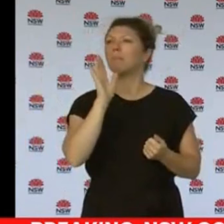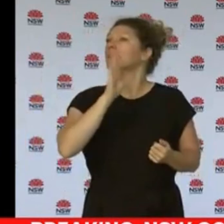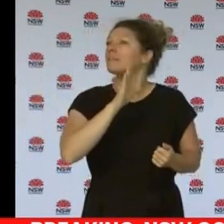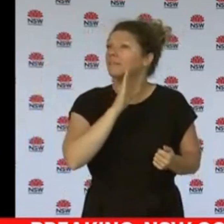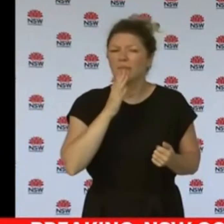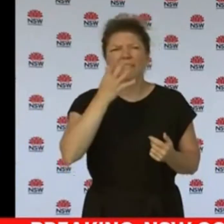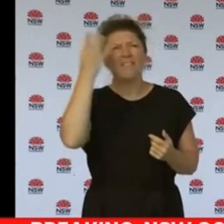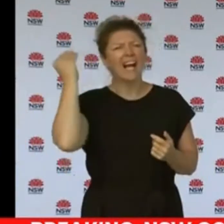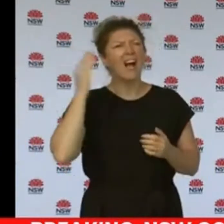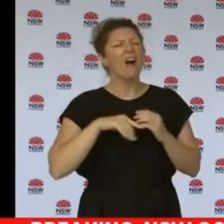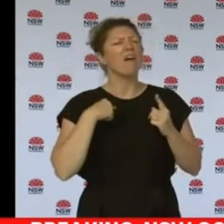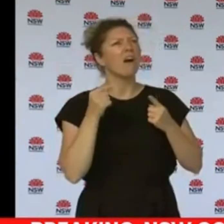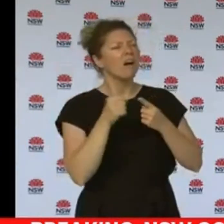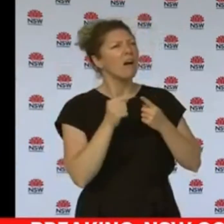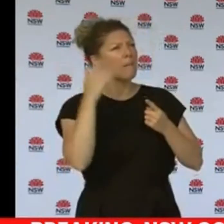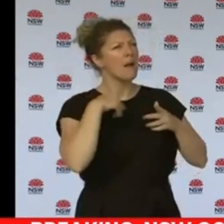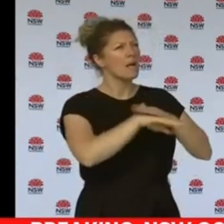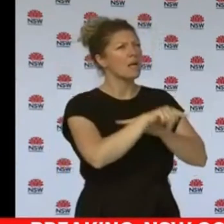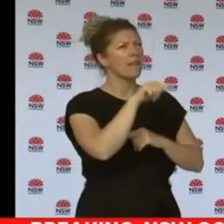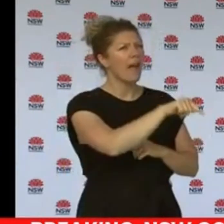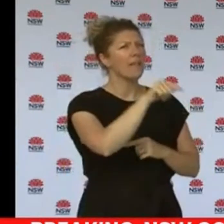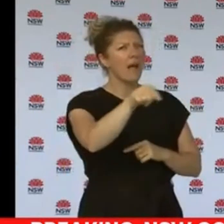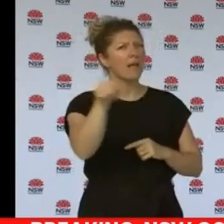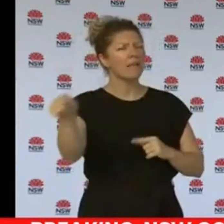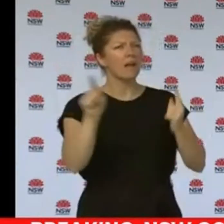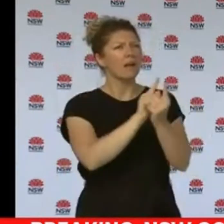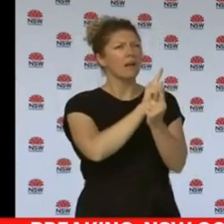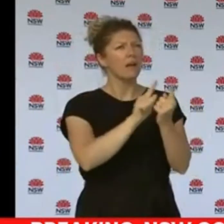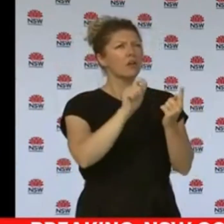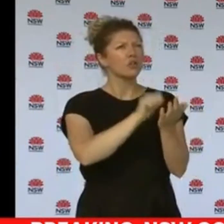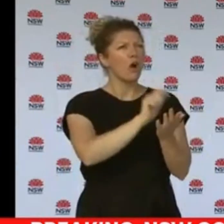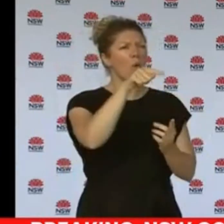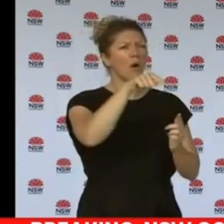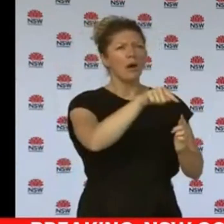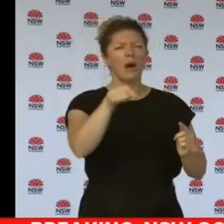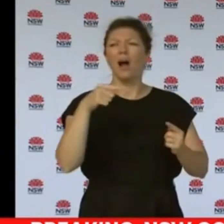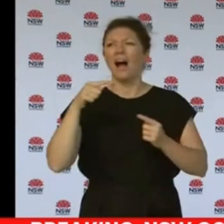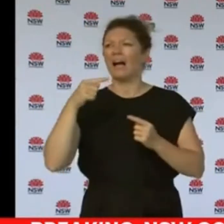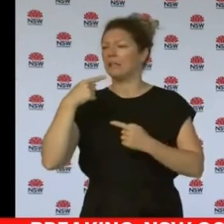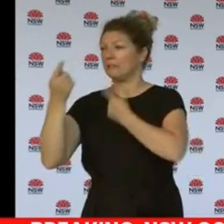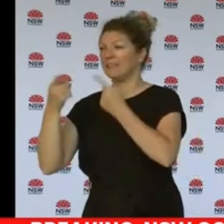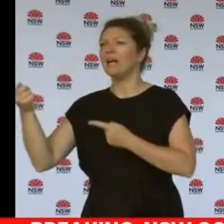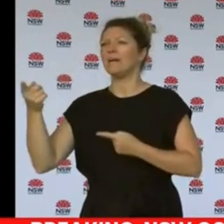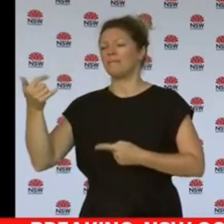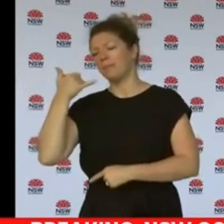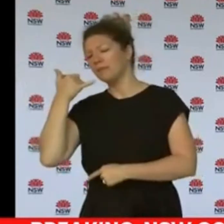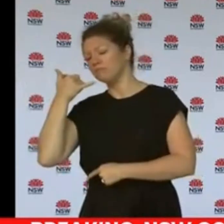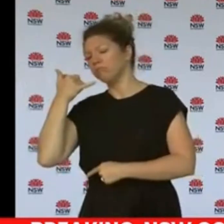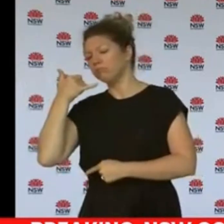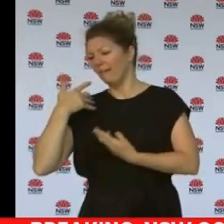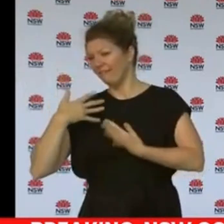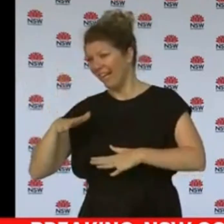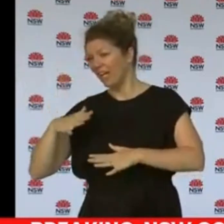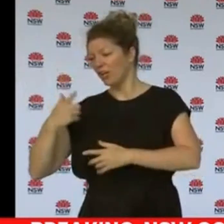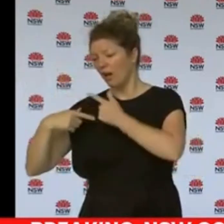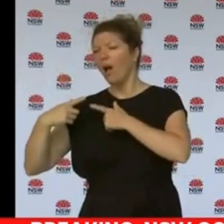been missed because people forget to tell us, despite everyone's best endeavours, and at this moment we are alerting the community to those